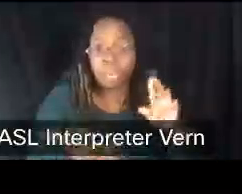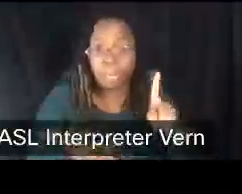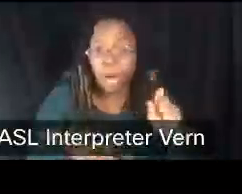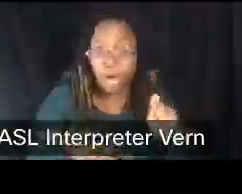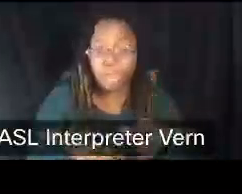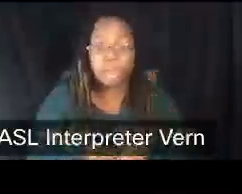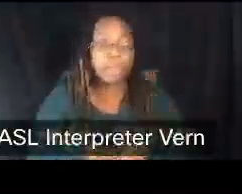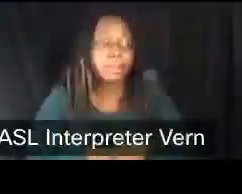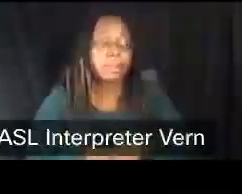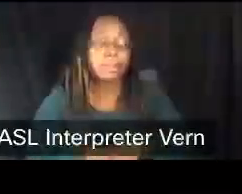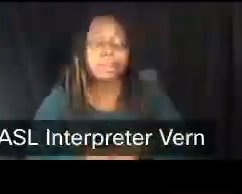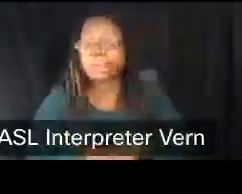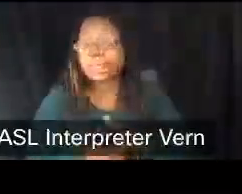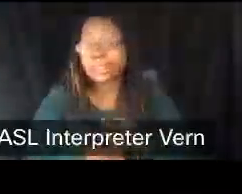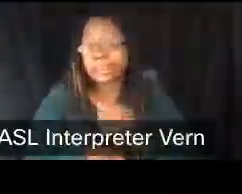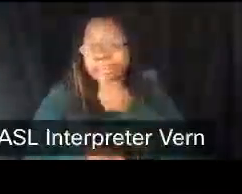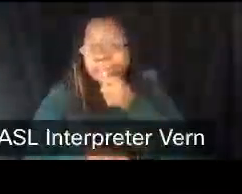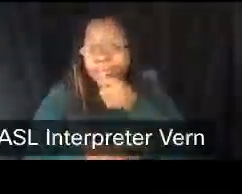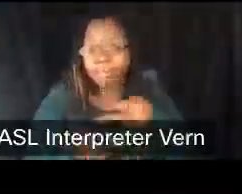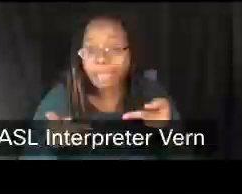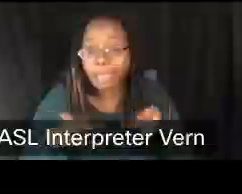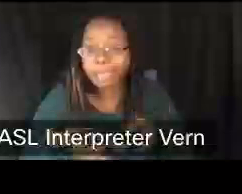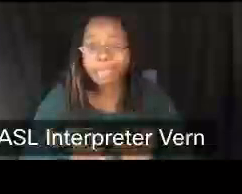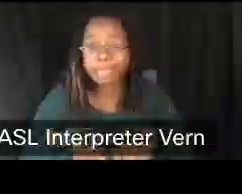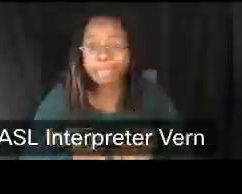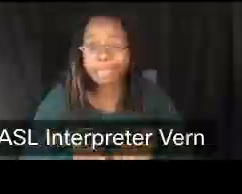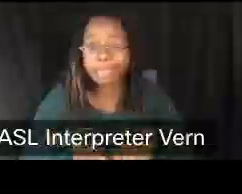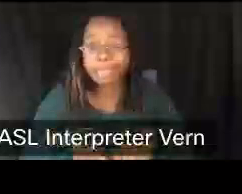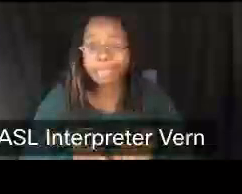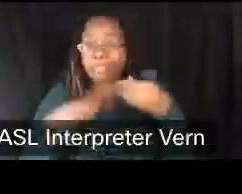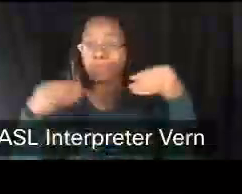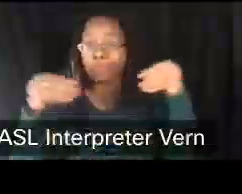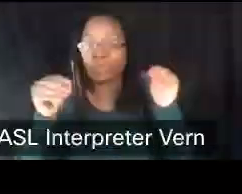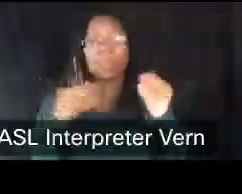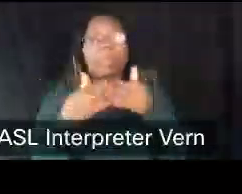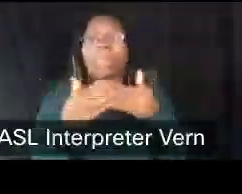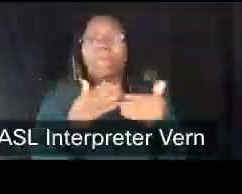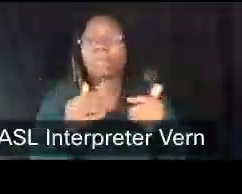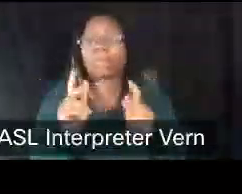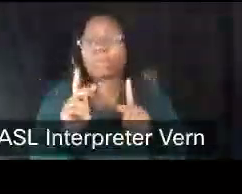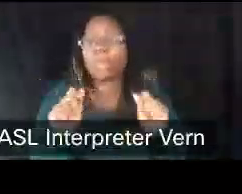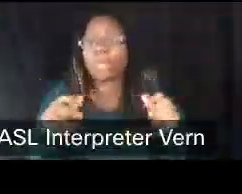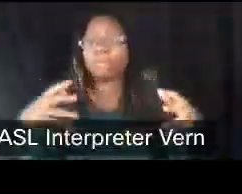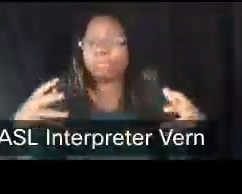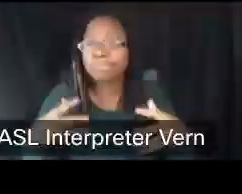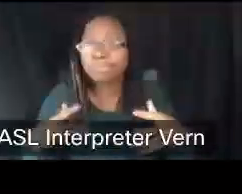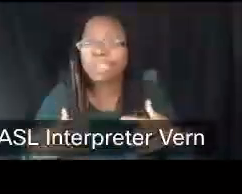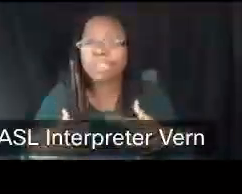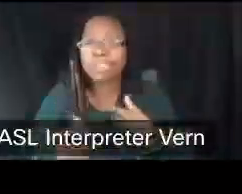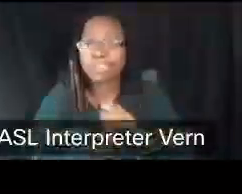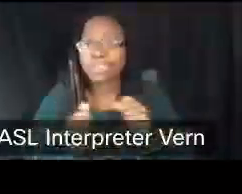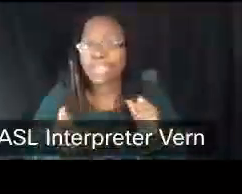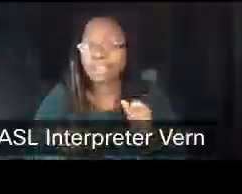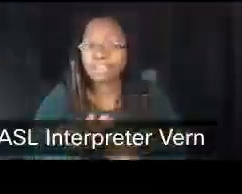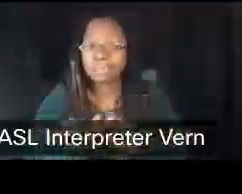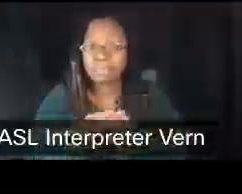quiet places, in coffee houses, anywhere that folks could gather and feel safe to talk, sometimes within hospital